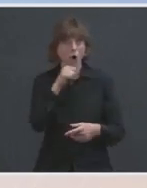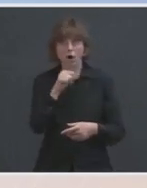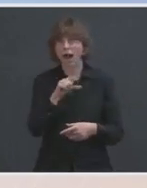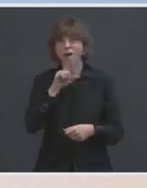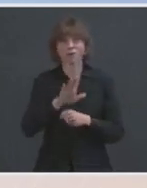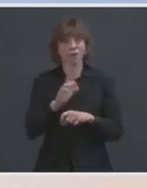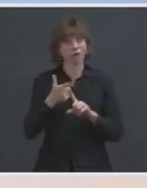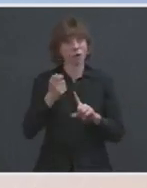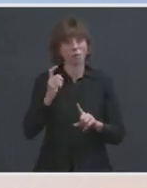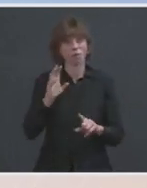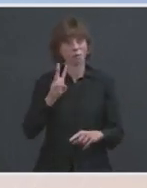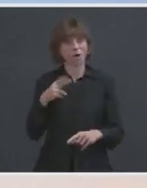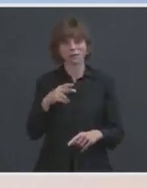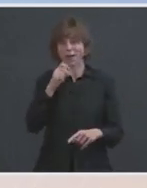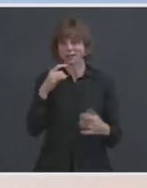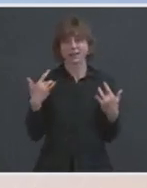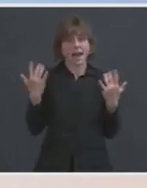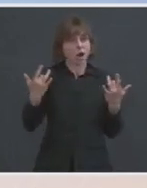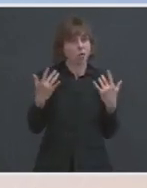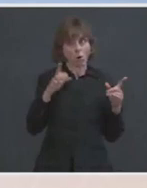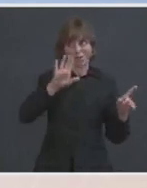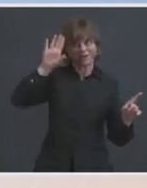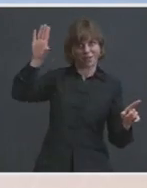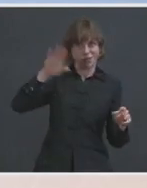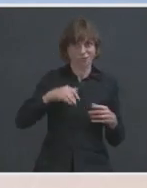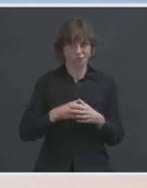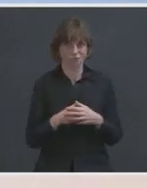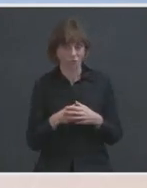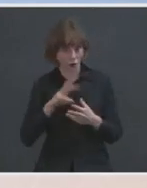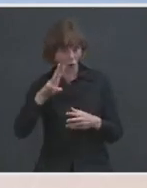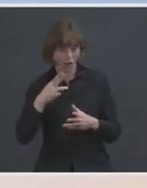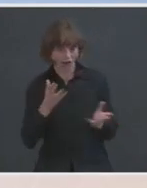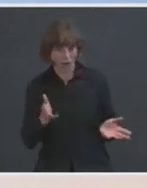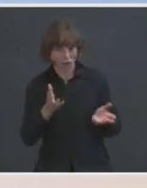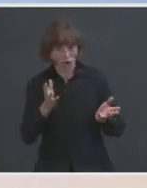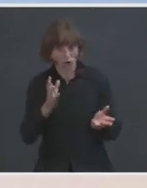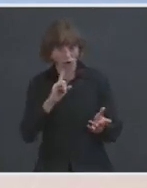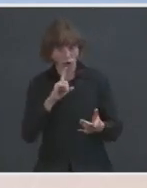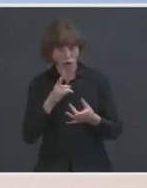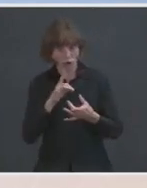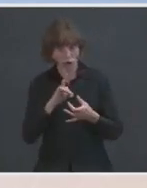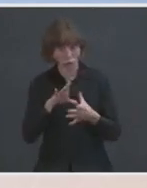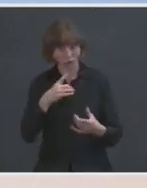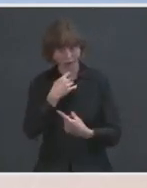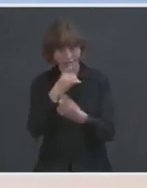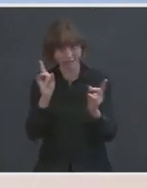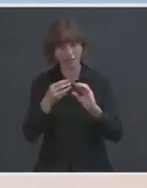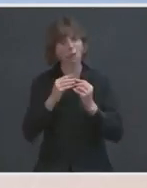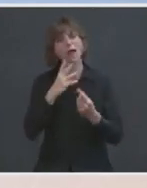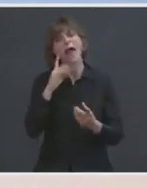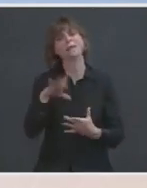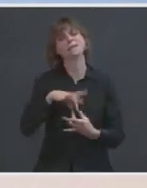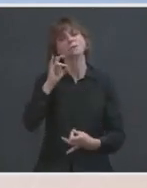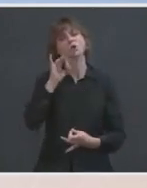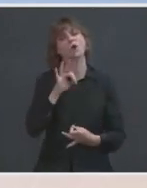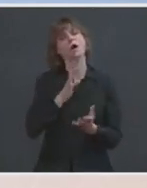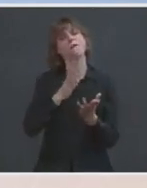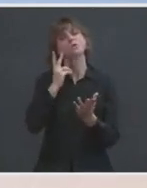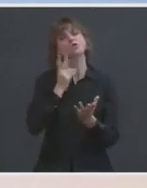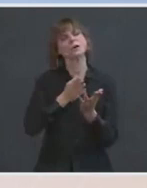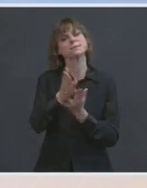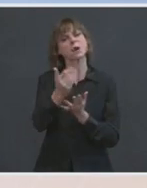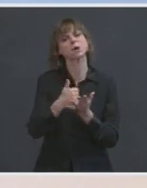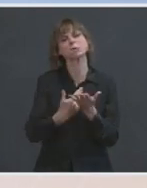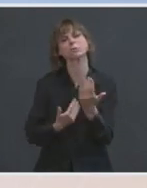House. It's not our program. It's the Department of Homeland Security. Press. Press. Is the White House encouraging the department to release those numbers? And in the spirit of transparency that the Secretary promised here at this podium? We